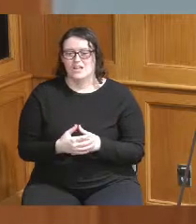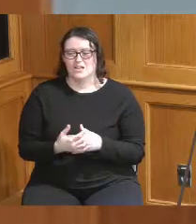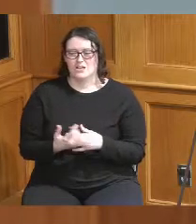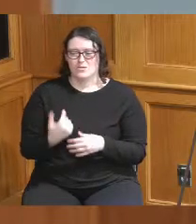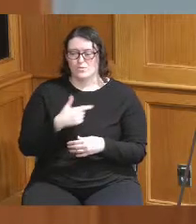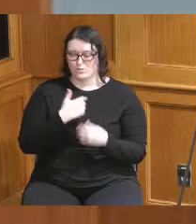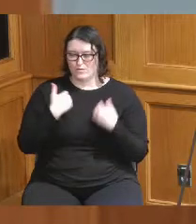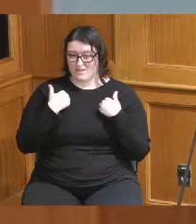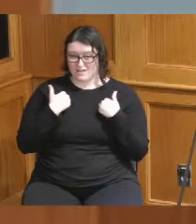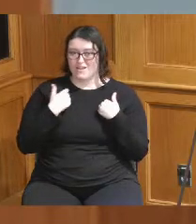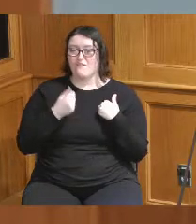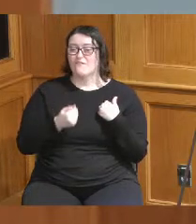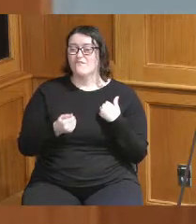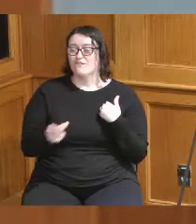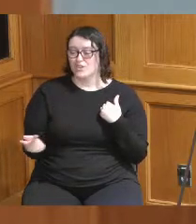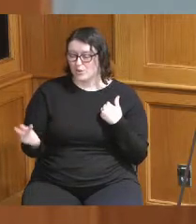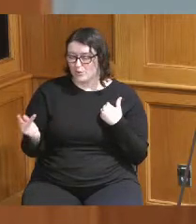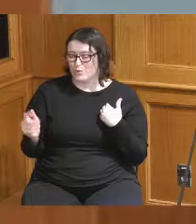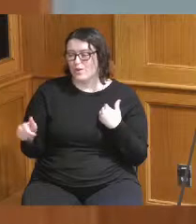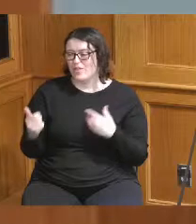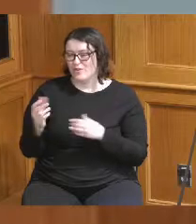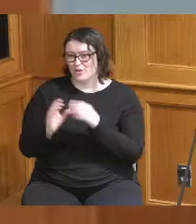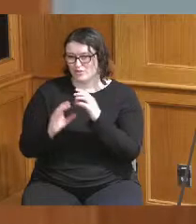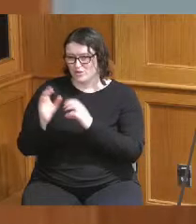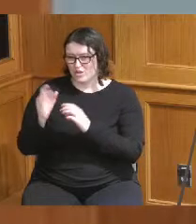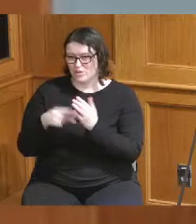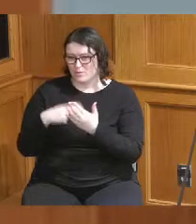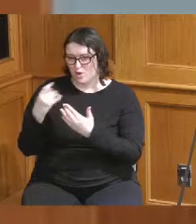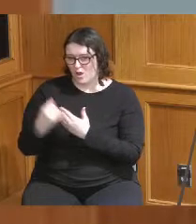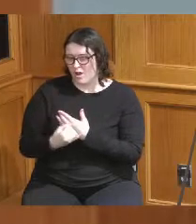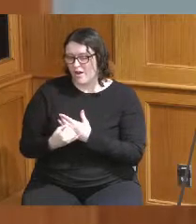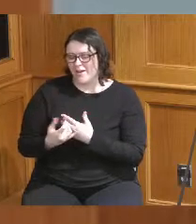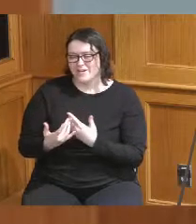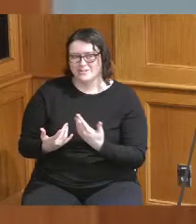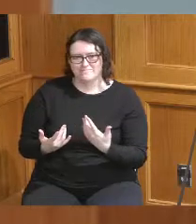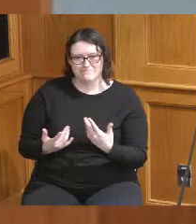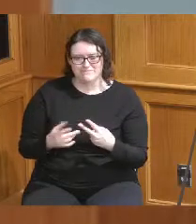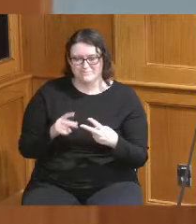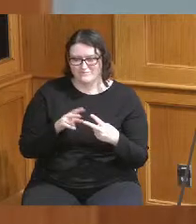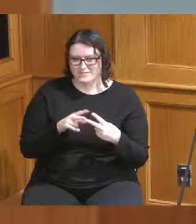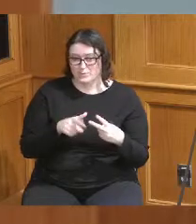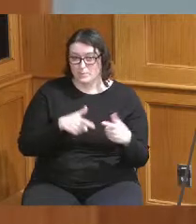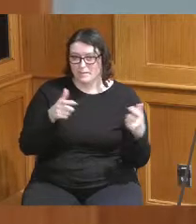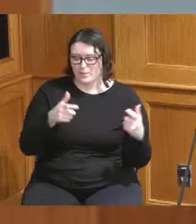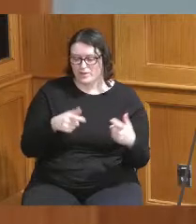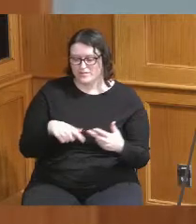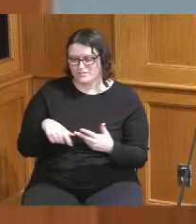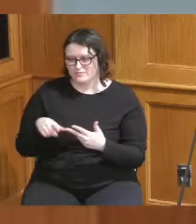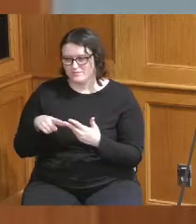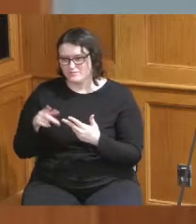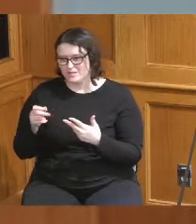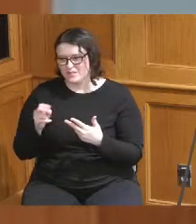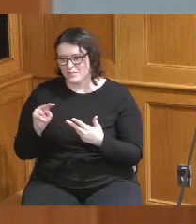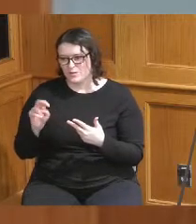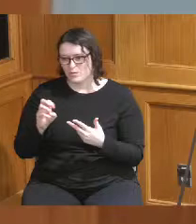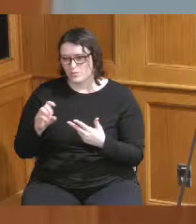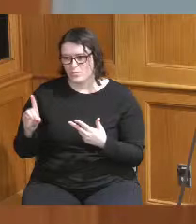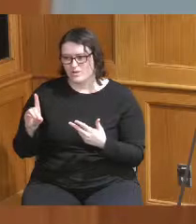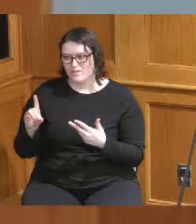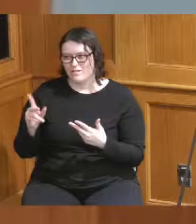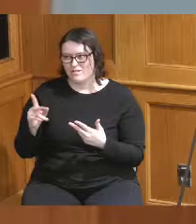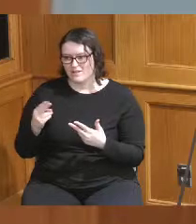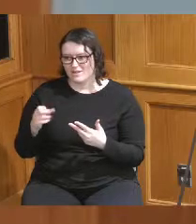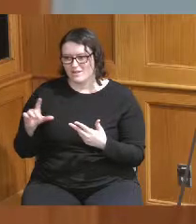We have a couple of other construction projects beyond those 2. One specifically is the Kenwood Hills Local